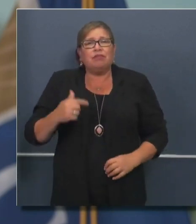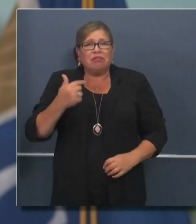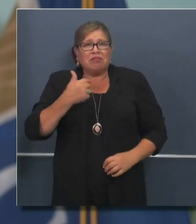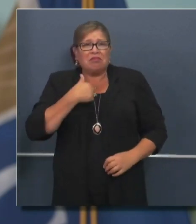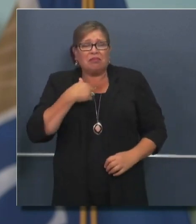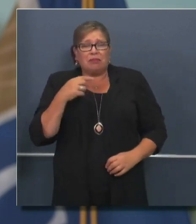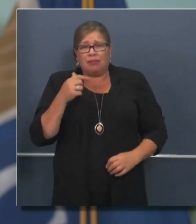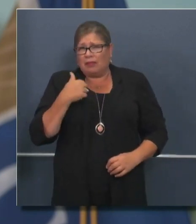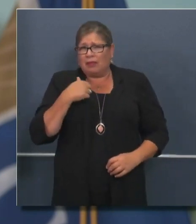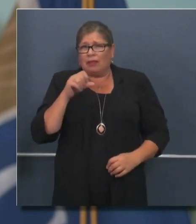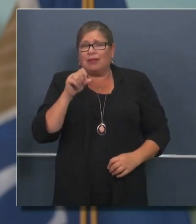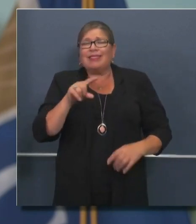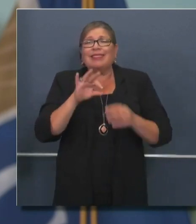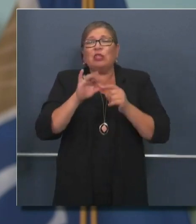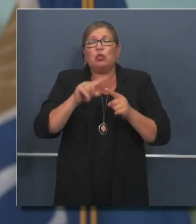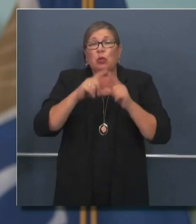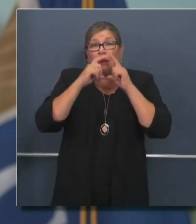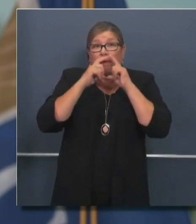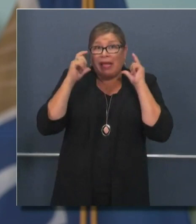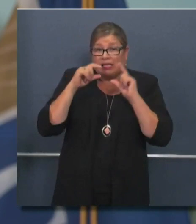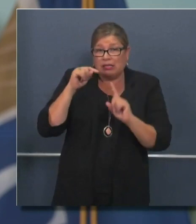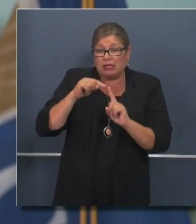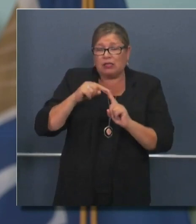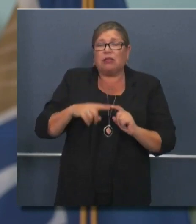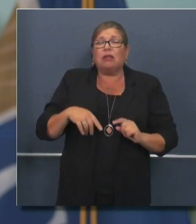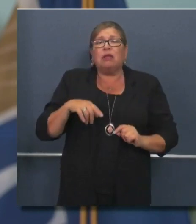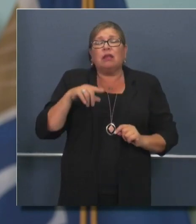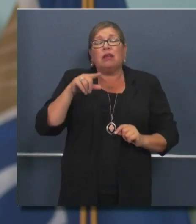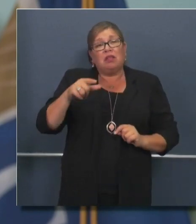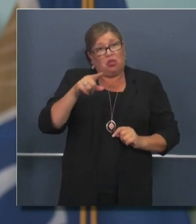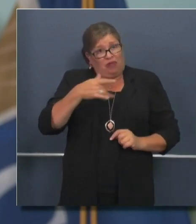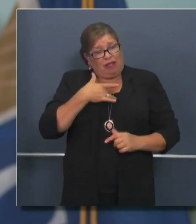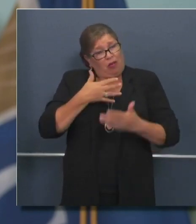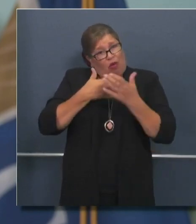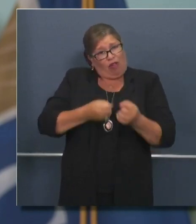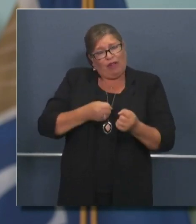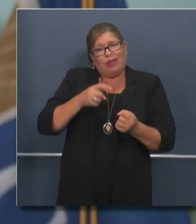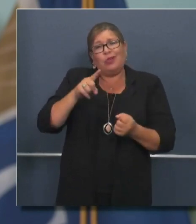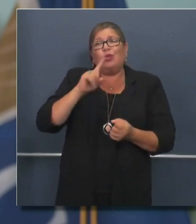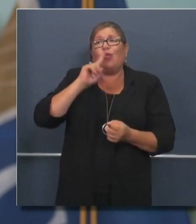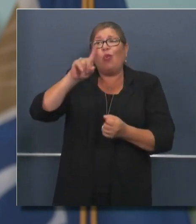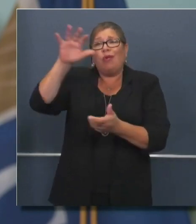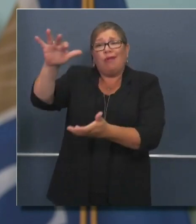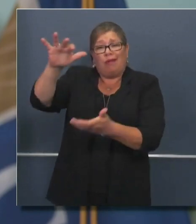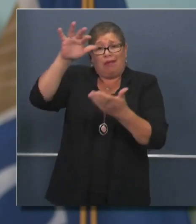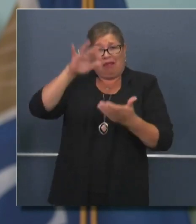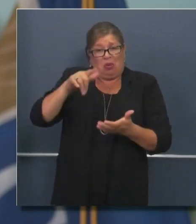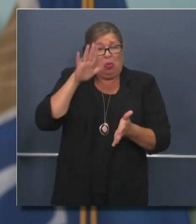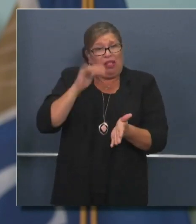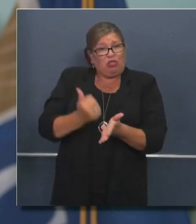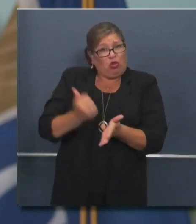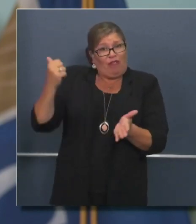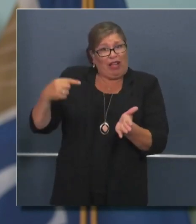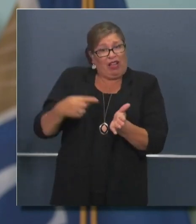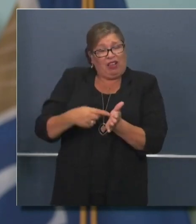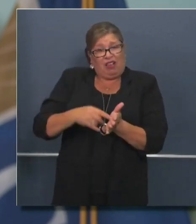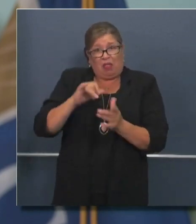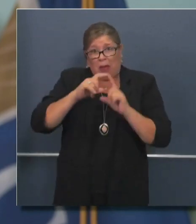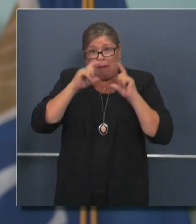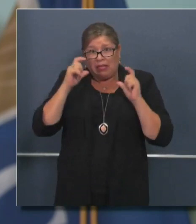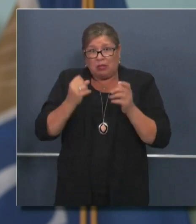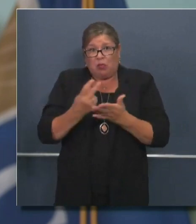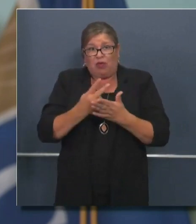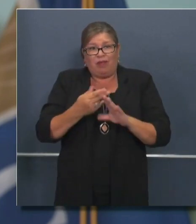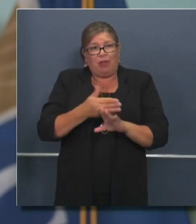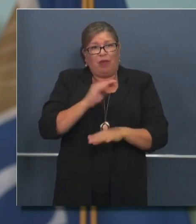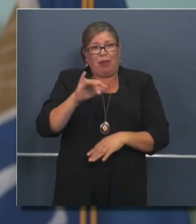31st deadline? And 2, what is the state doing to prepare for protest tonight and this weekend over the